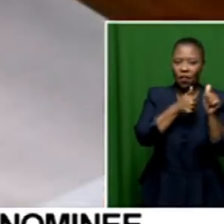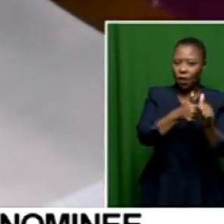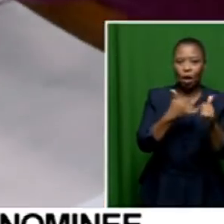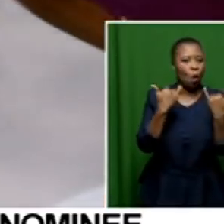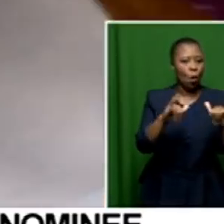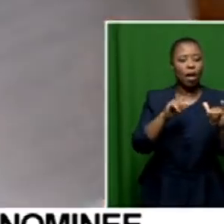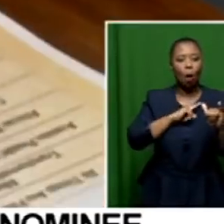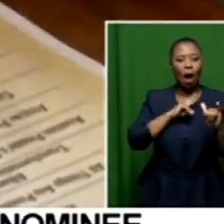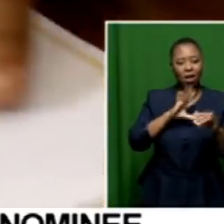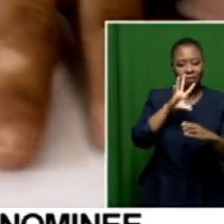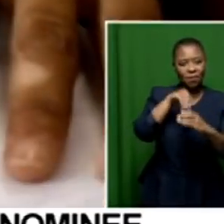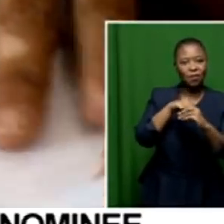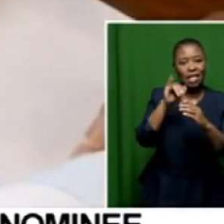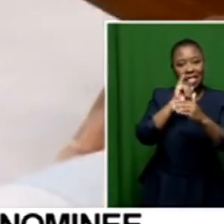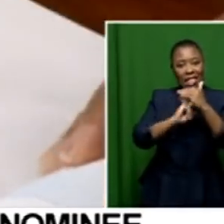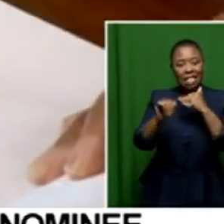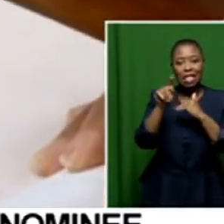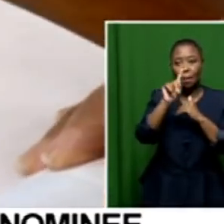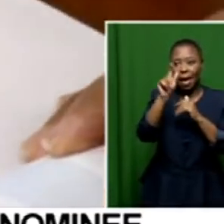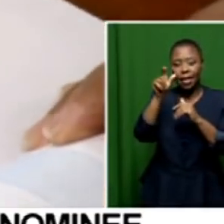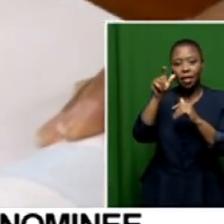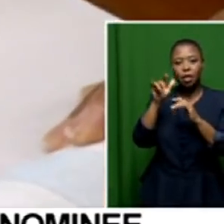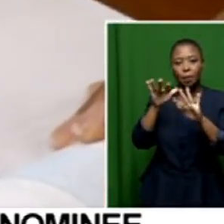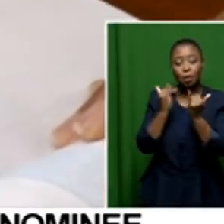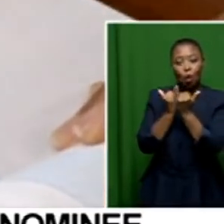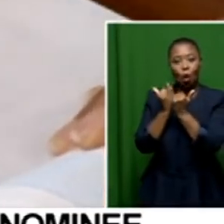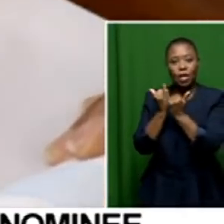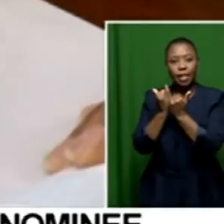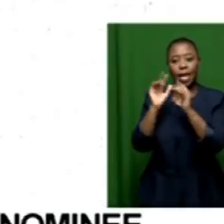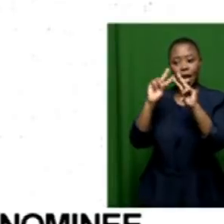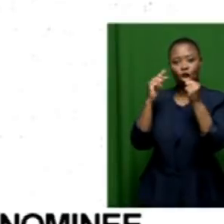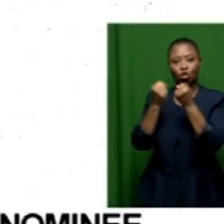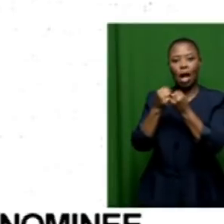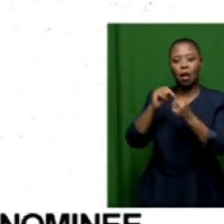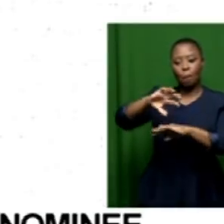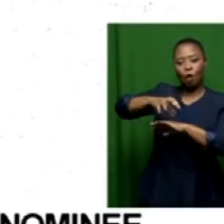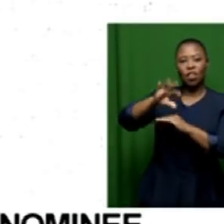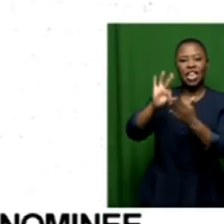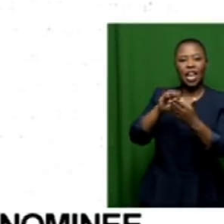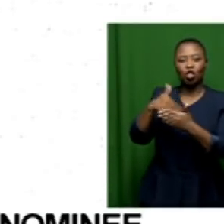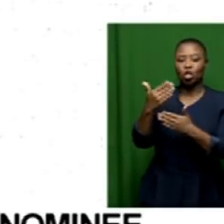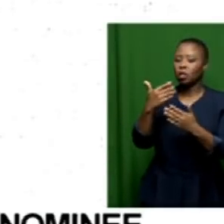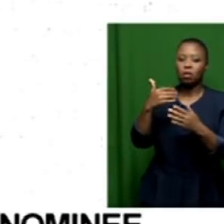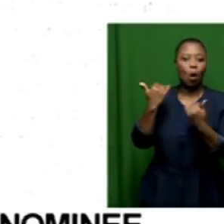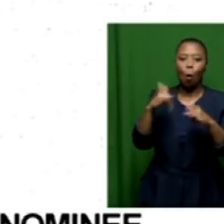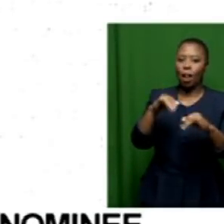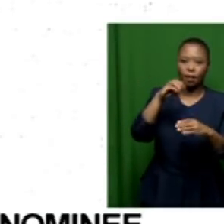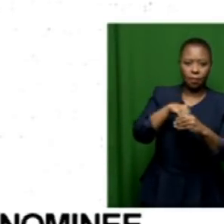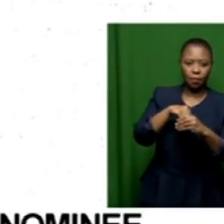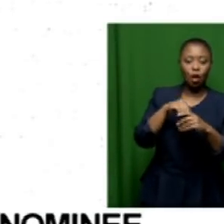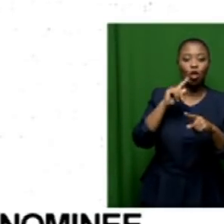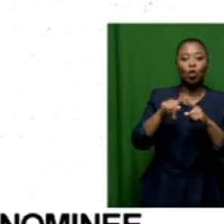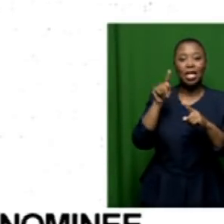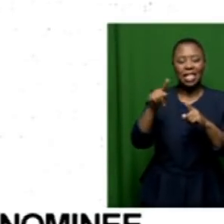making provision for independent candidates to contest national and provincial elections. Madlanga made the ruling